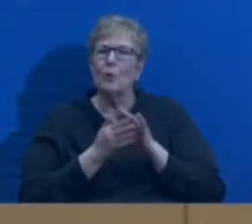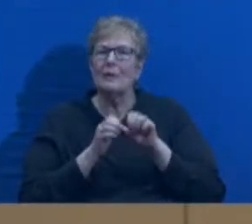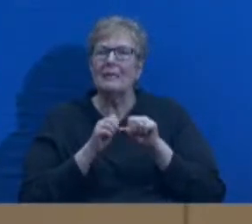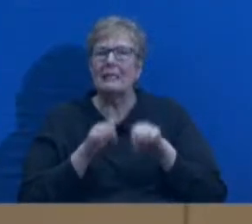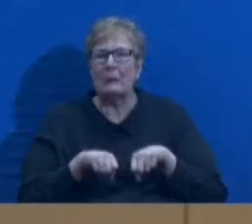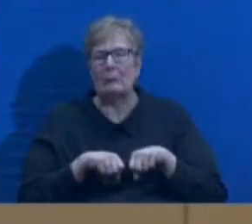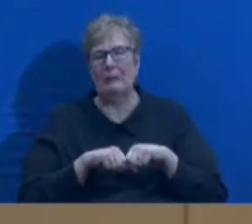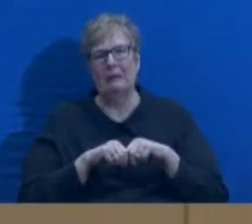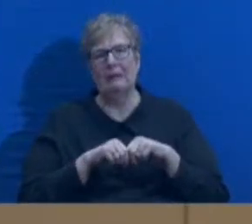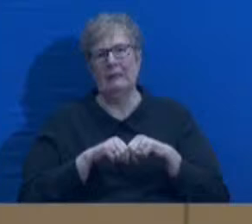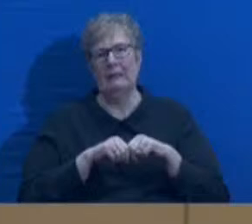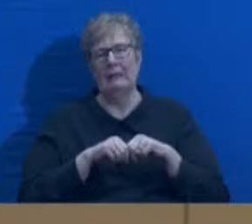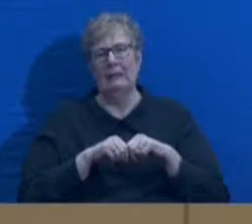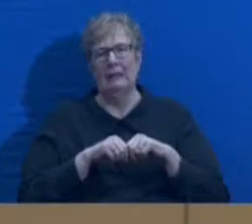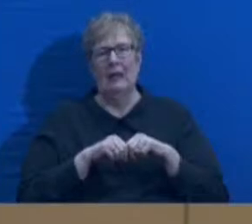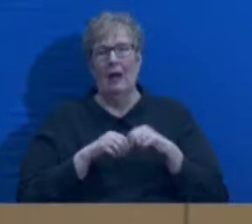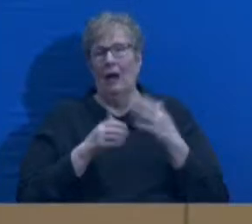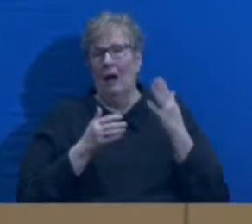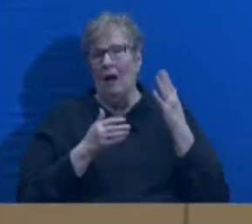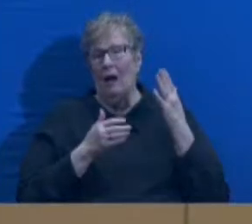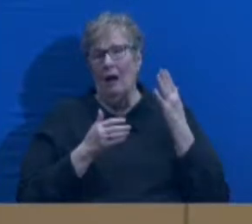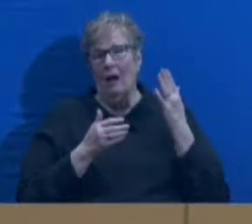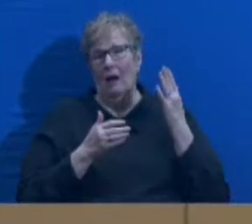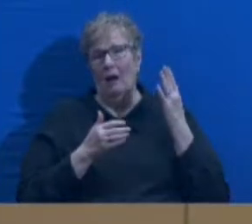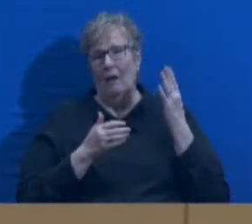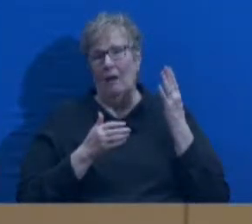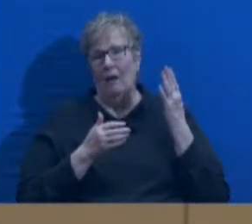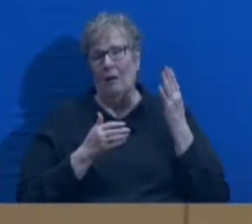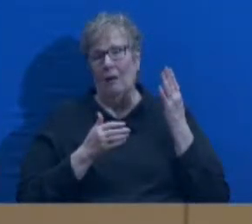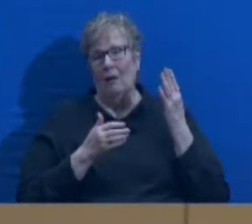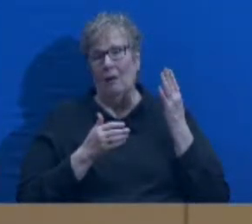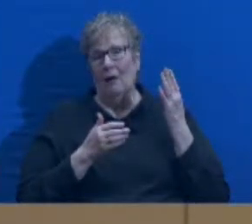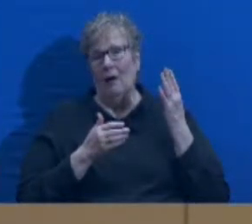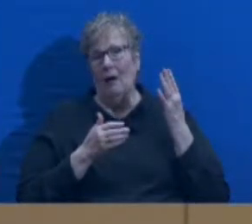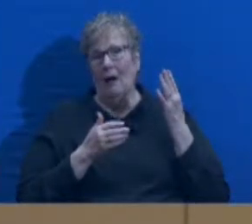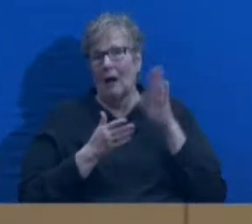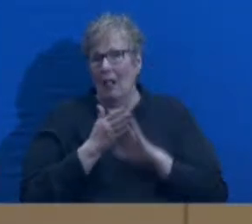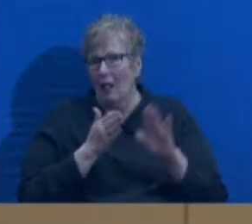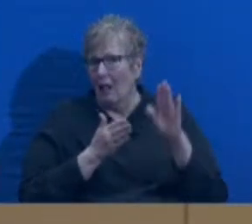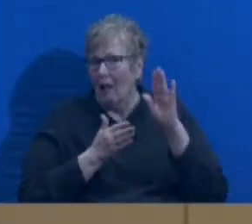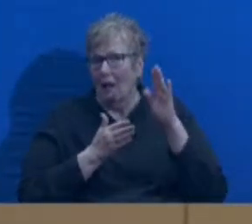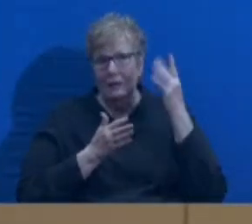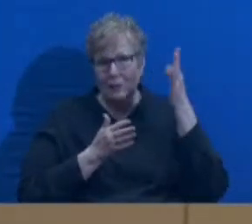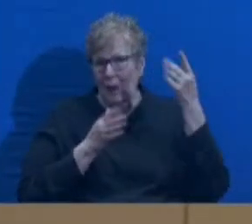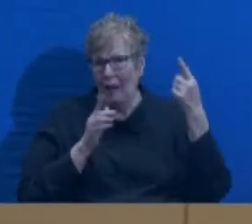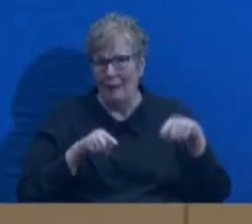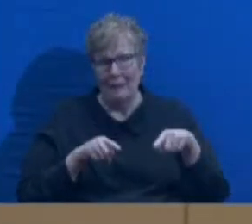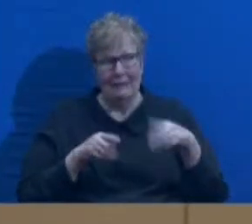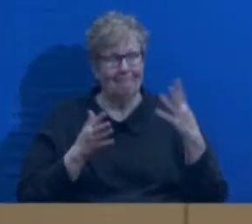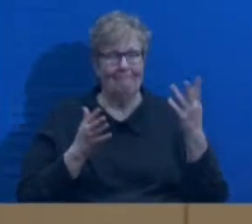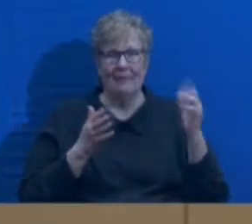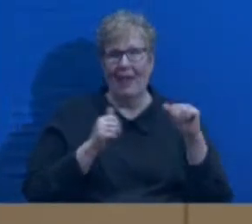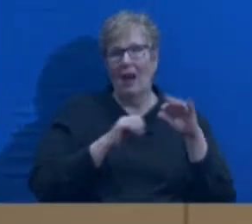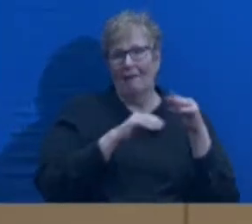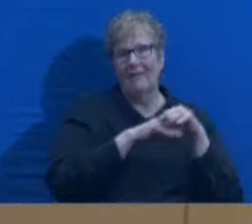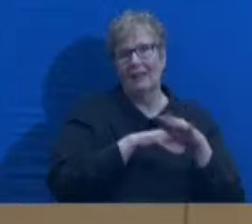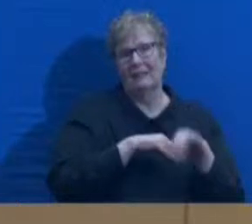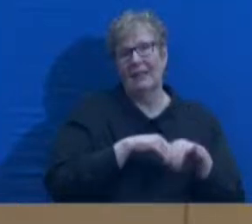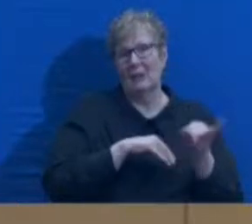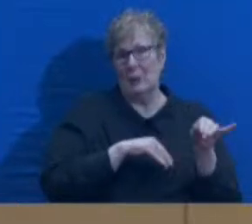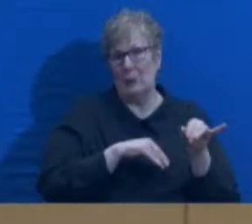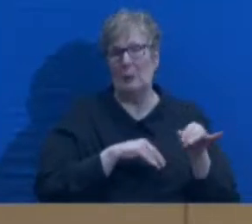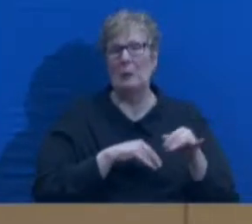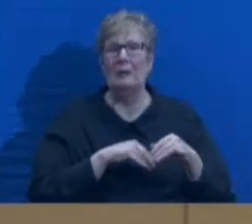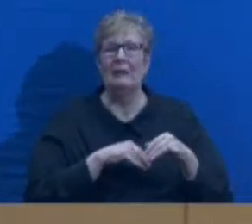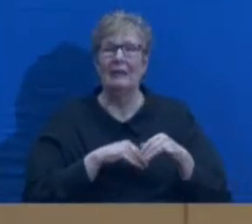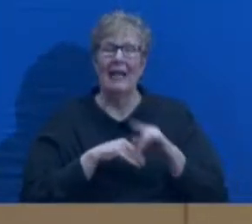And what we end up doing with higher education also plays into this. So I think it's